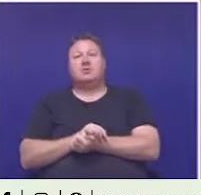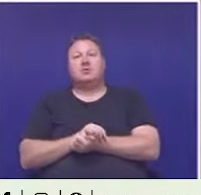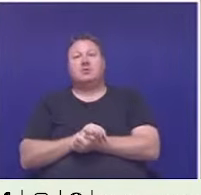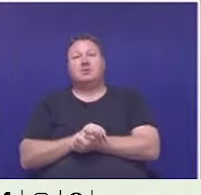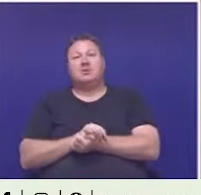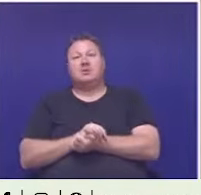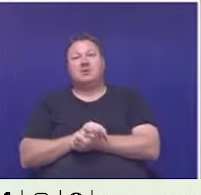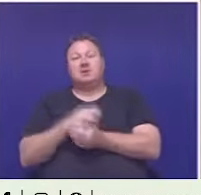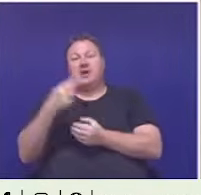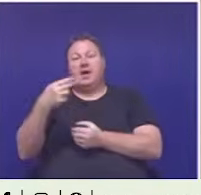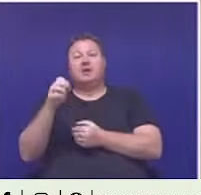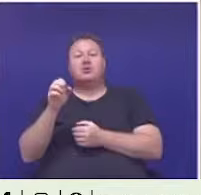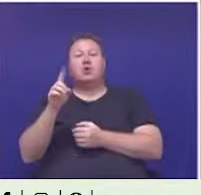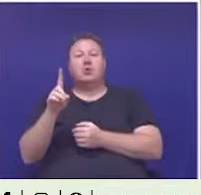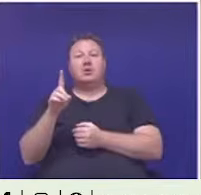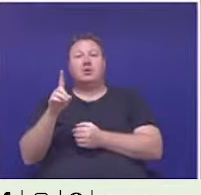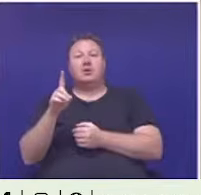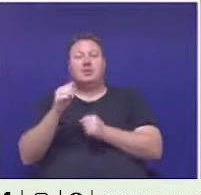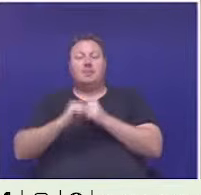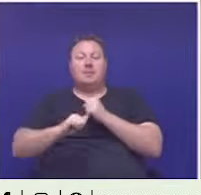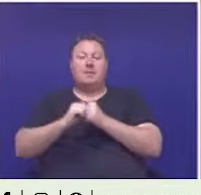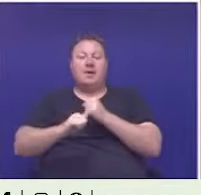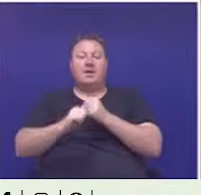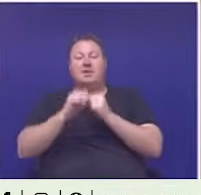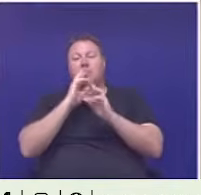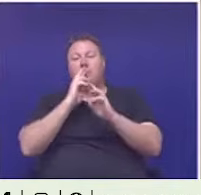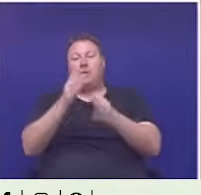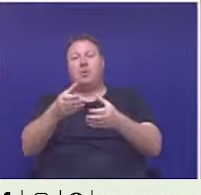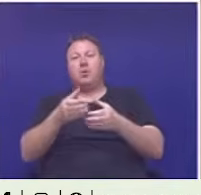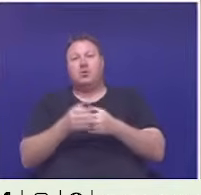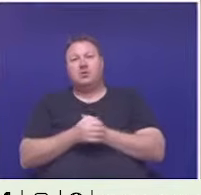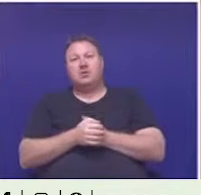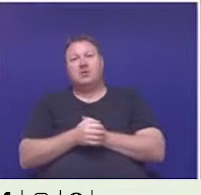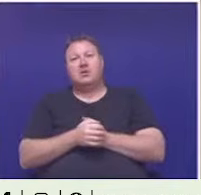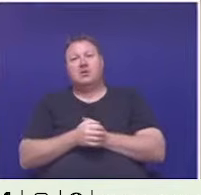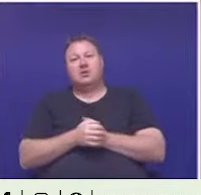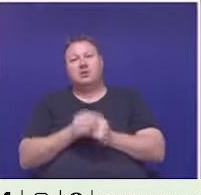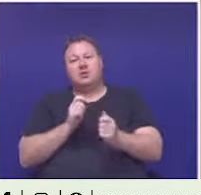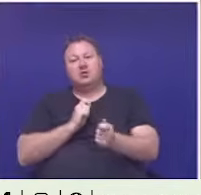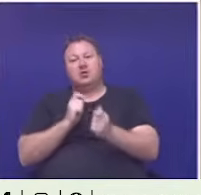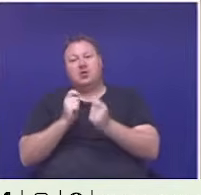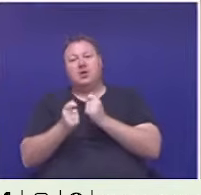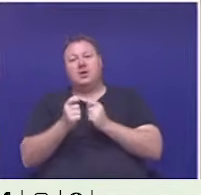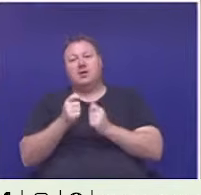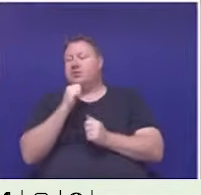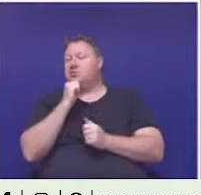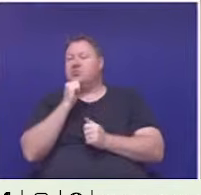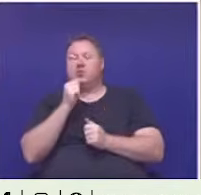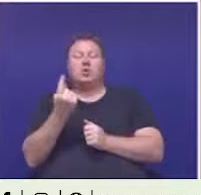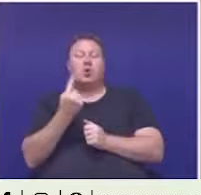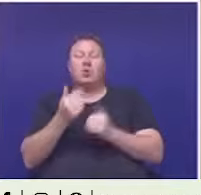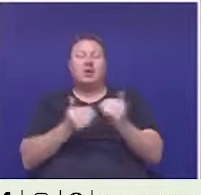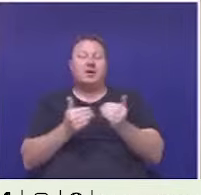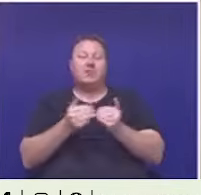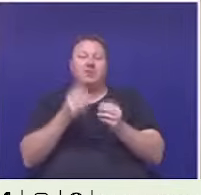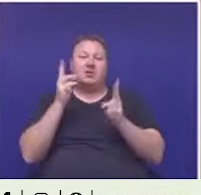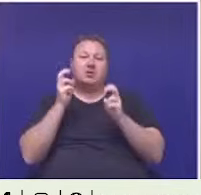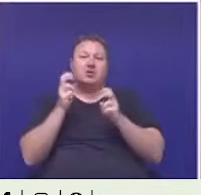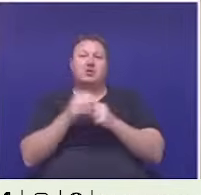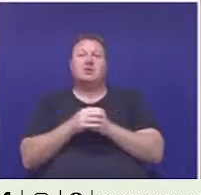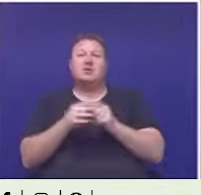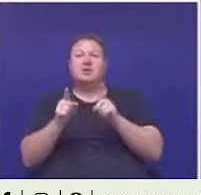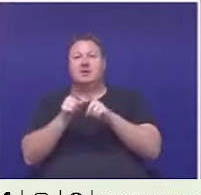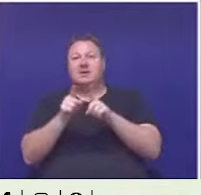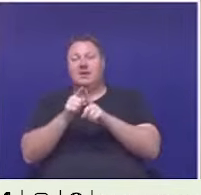school, the HODs having monthly reports with the school. So we are turning around not only just the governance issues there, but